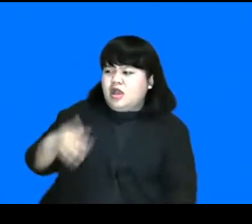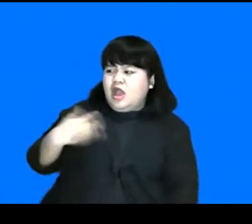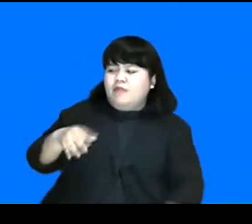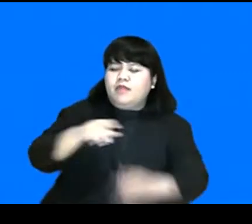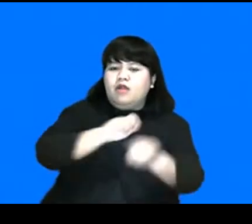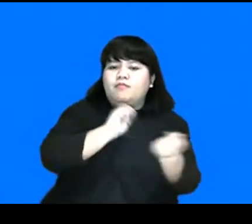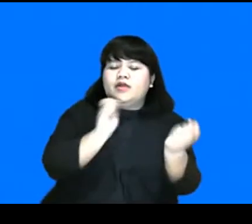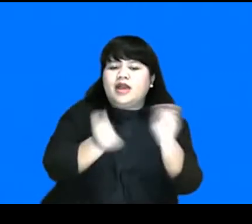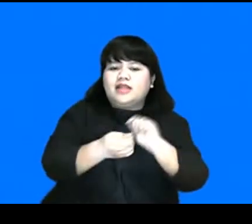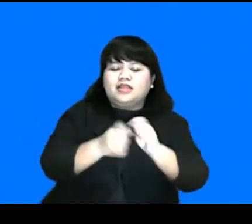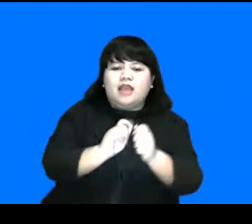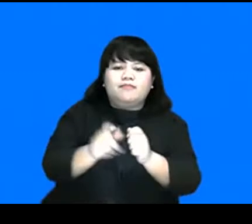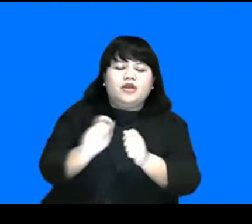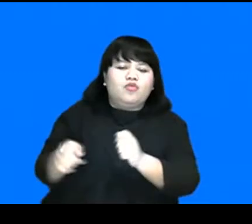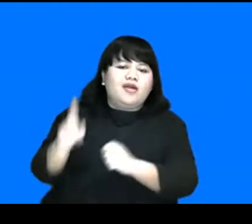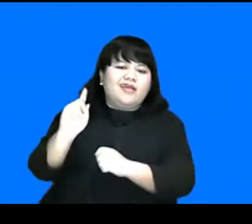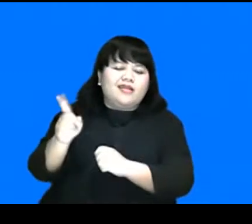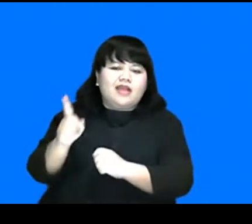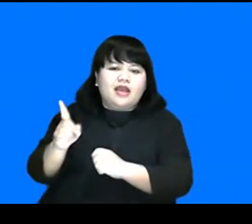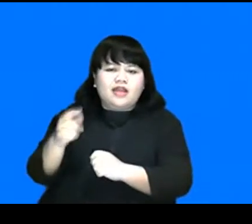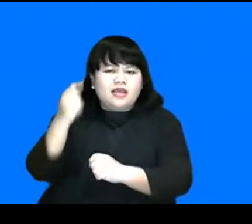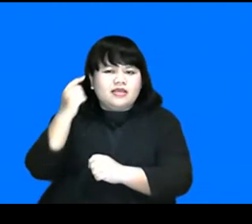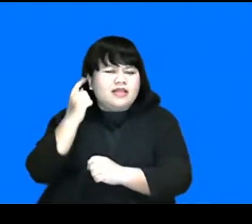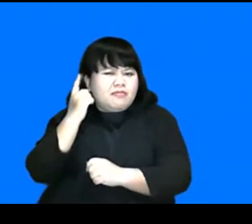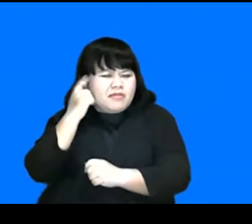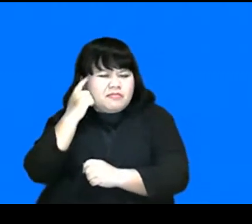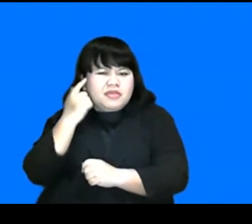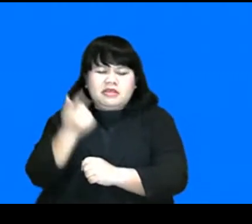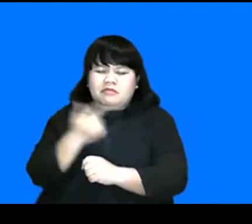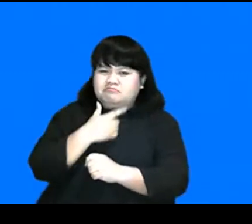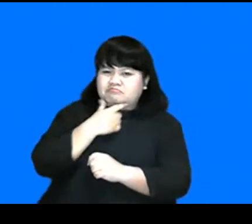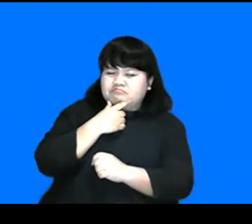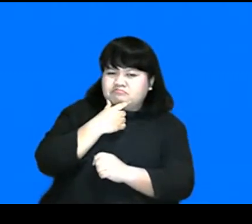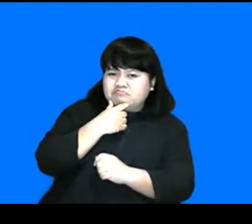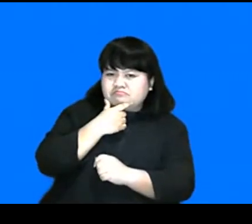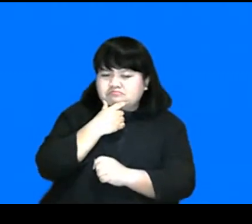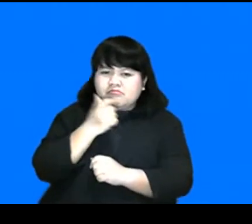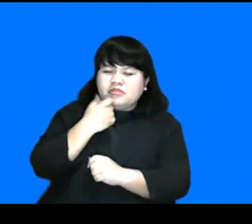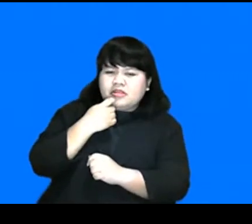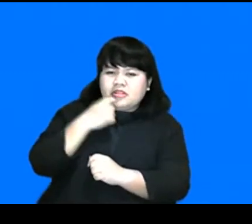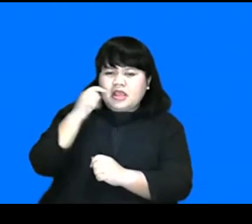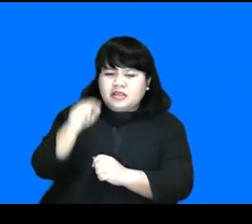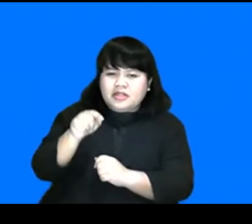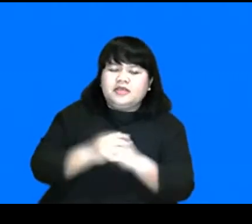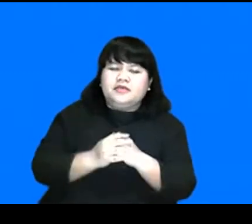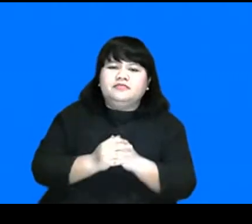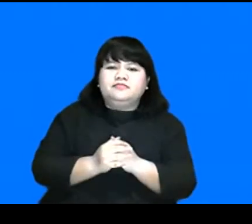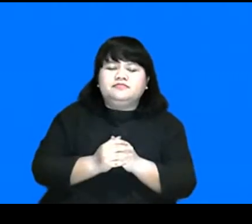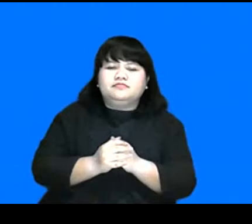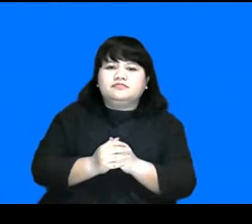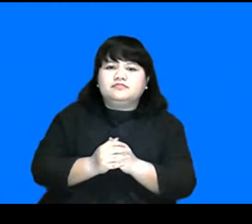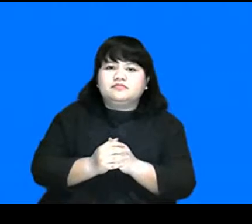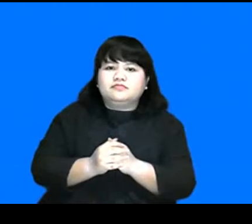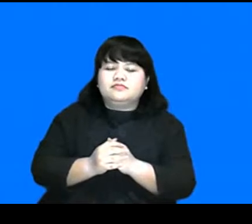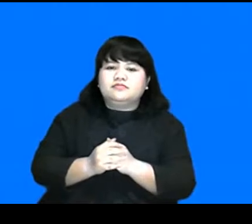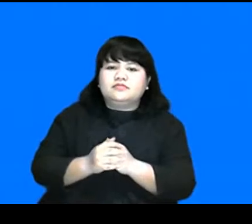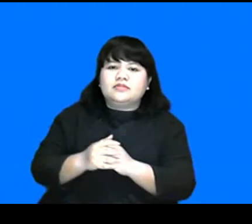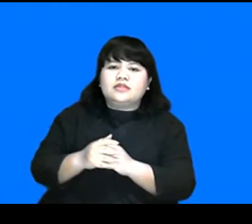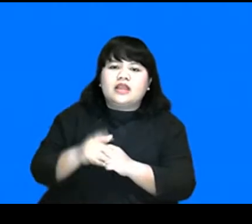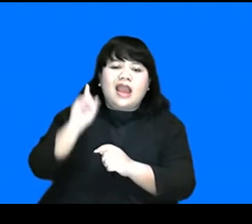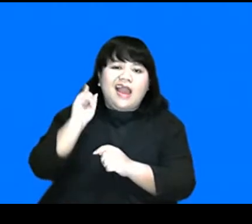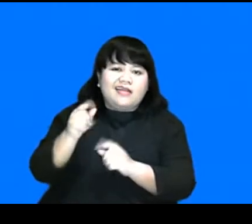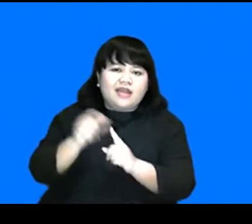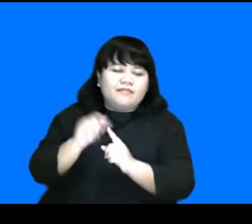when we are arguing for wealth tax, to have that condition that it will be spent on certain okay. things and not on anything else.